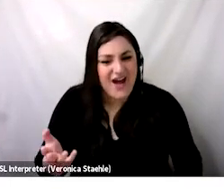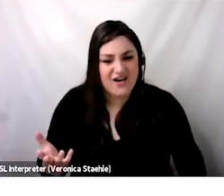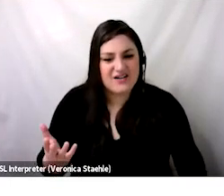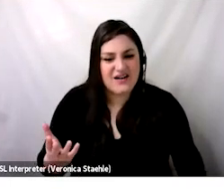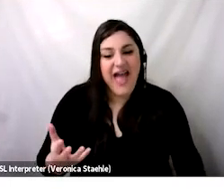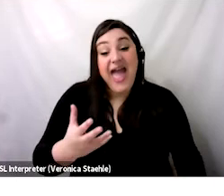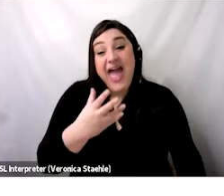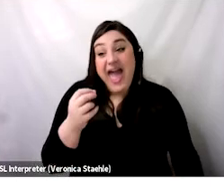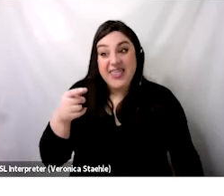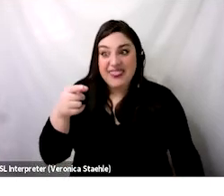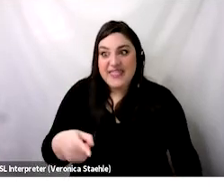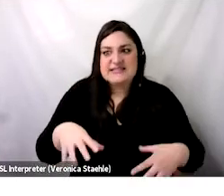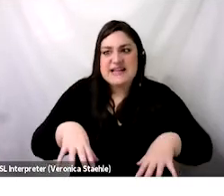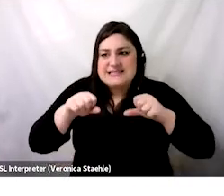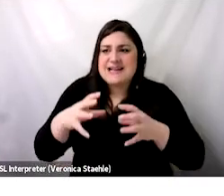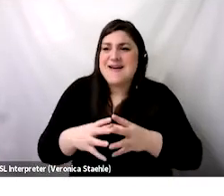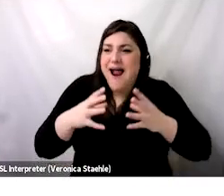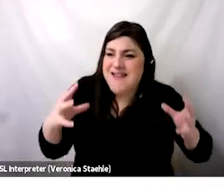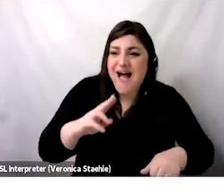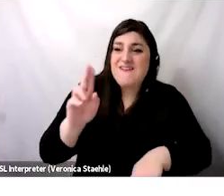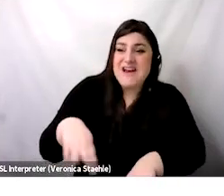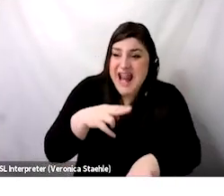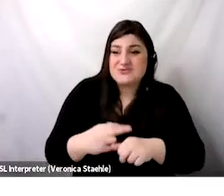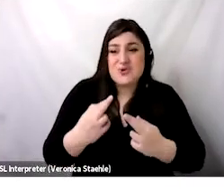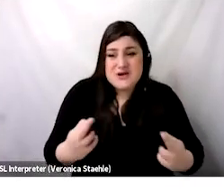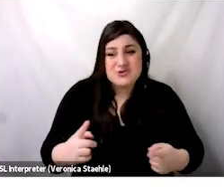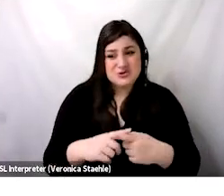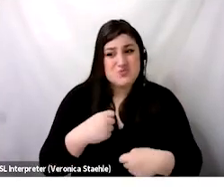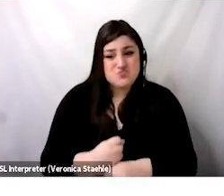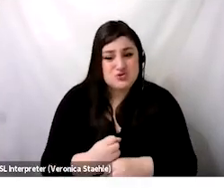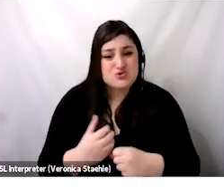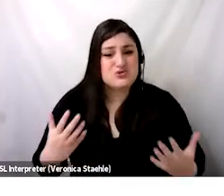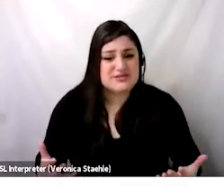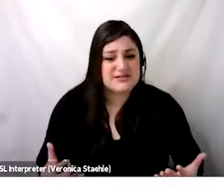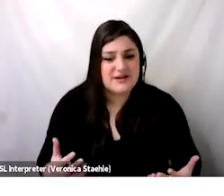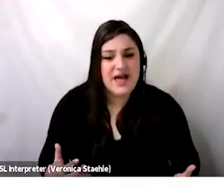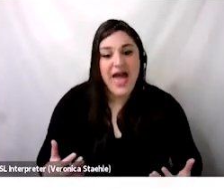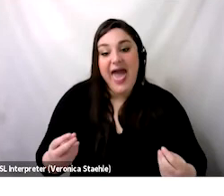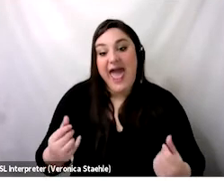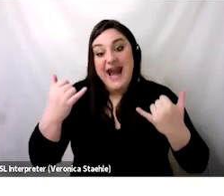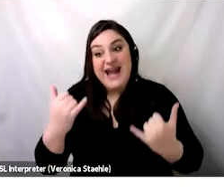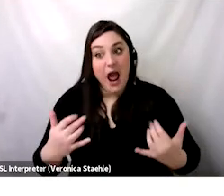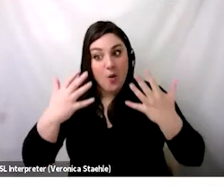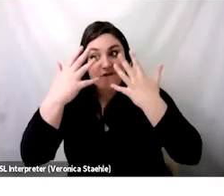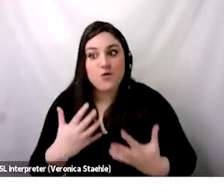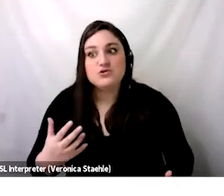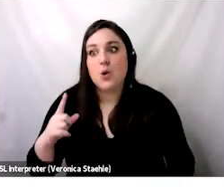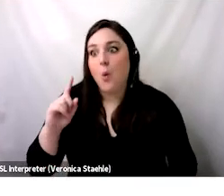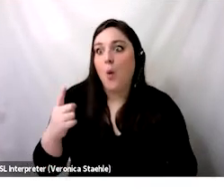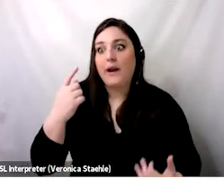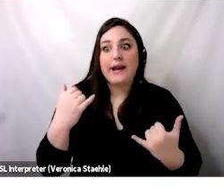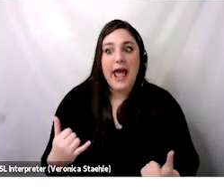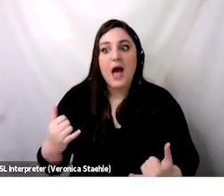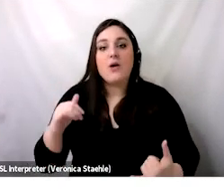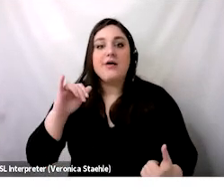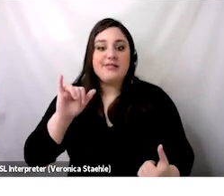But now the fashion industry is starting to realize its impact on the environment and looking towards